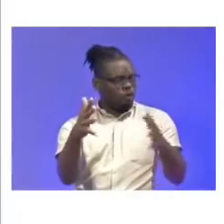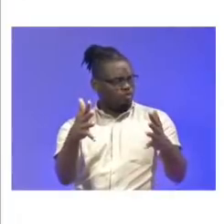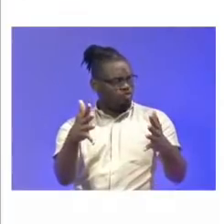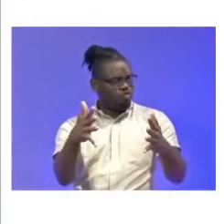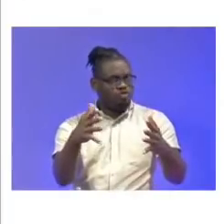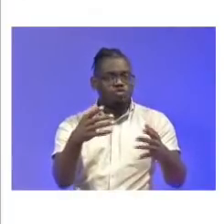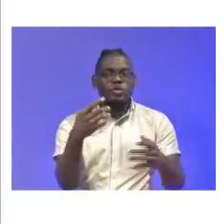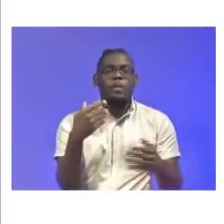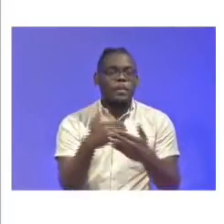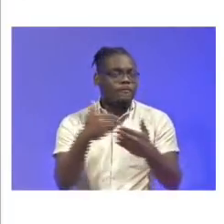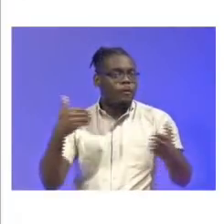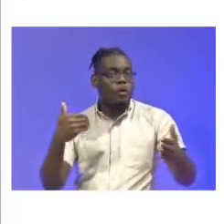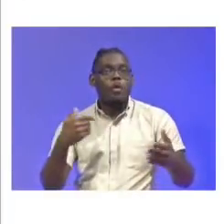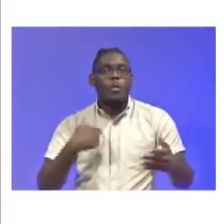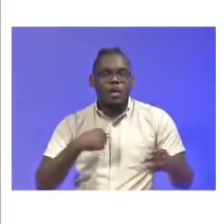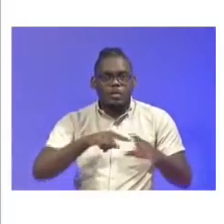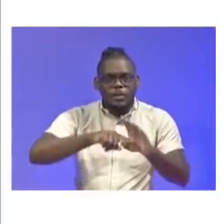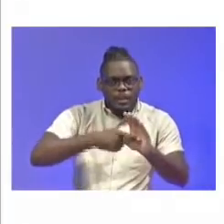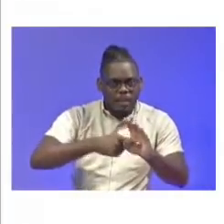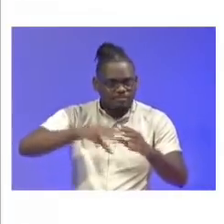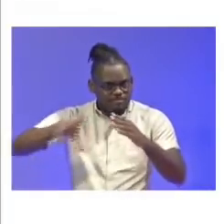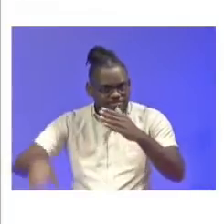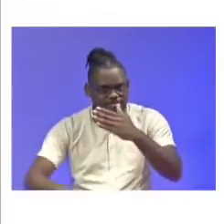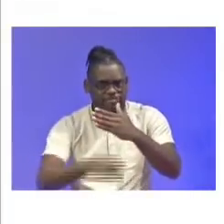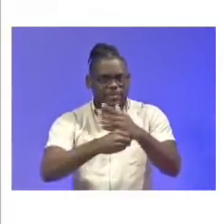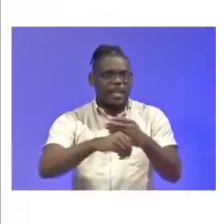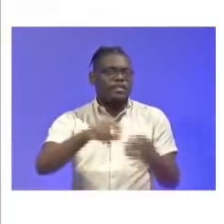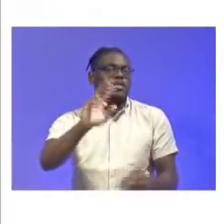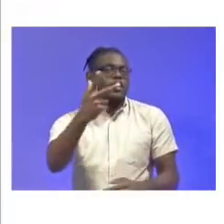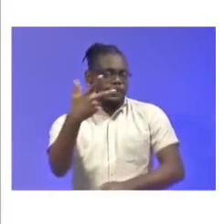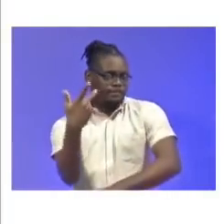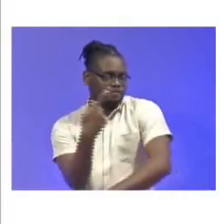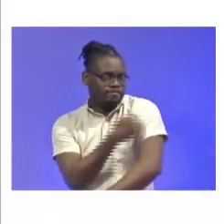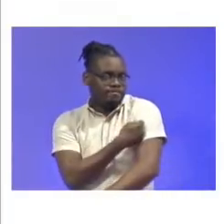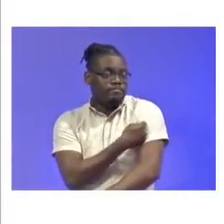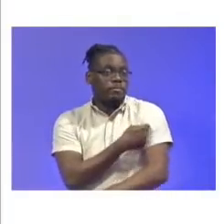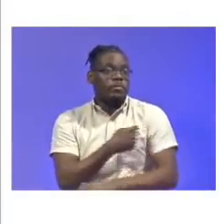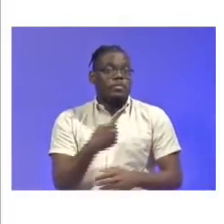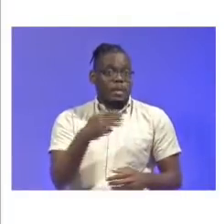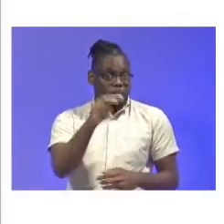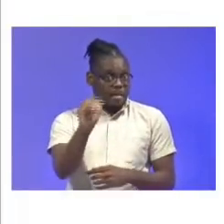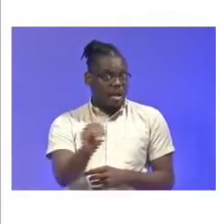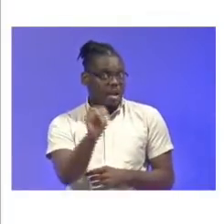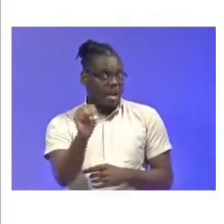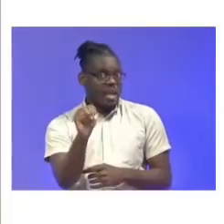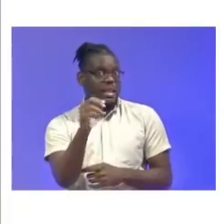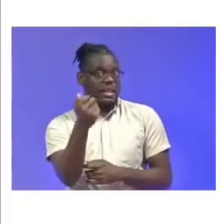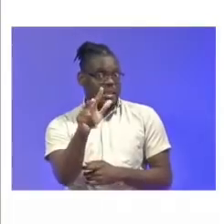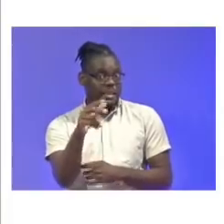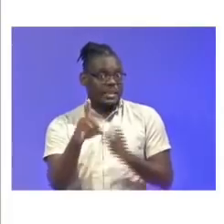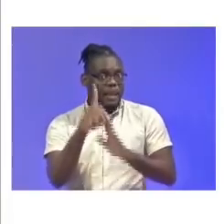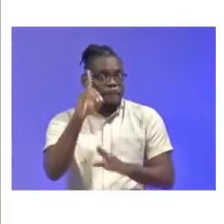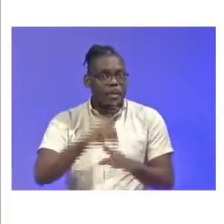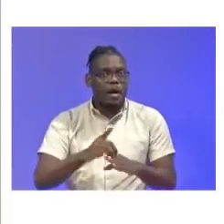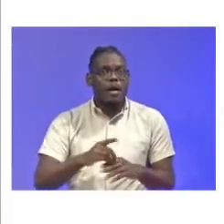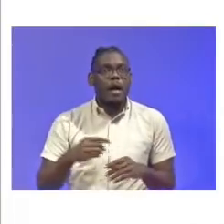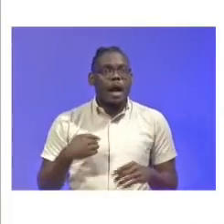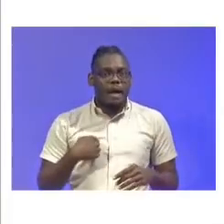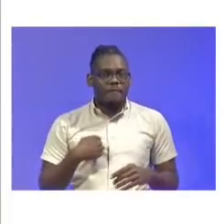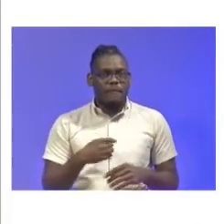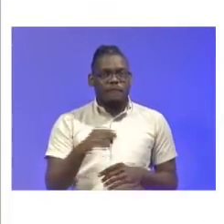regime. At the start of Monday, we had about 43,000 persons